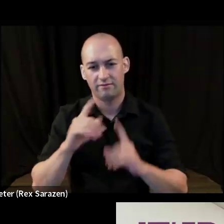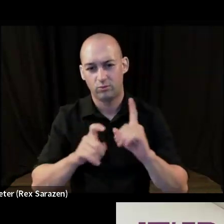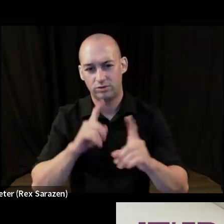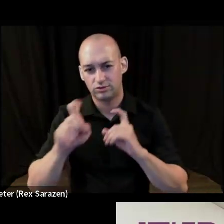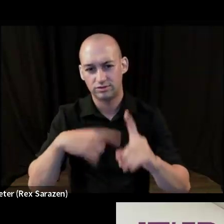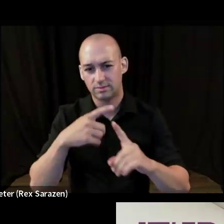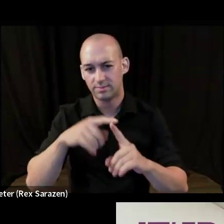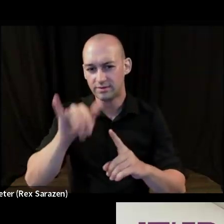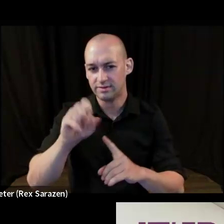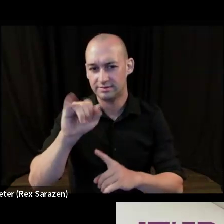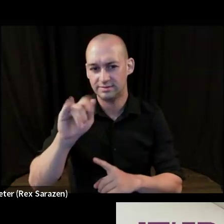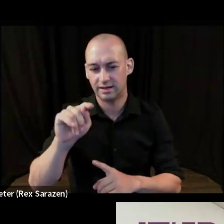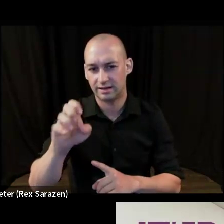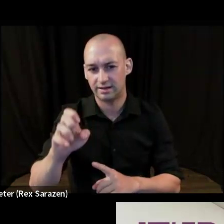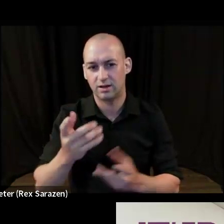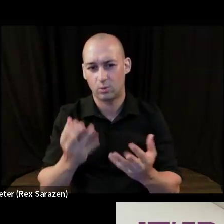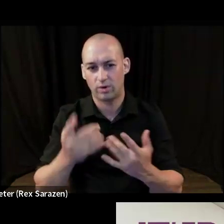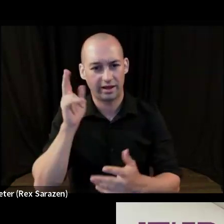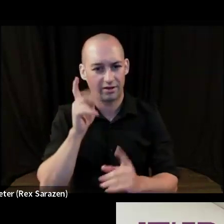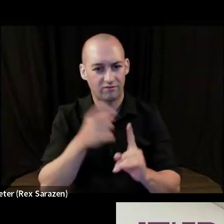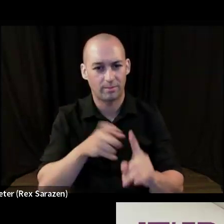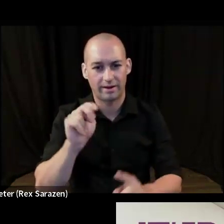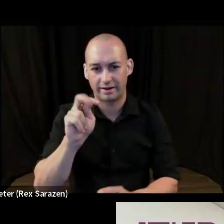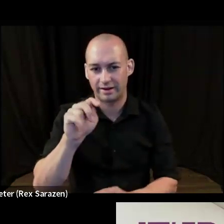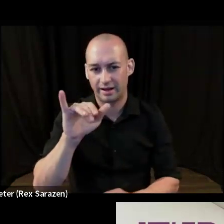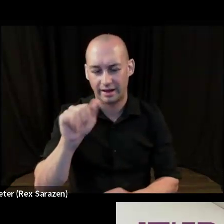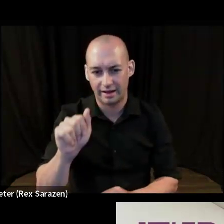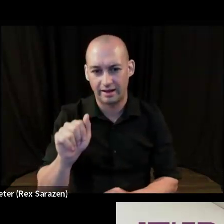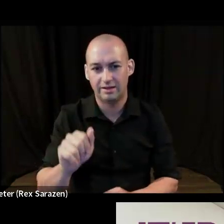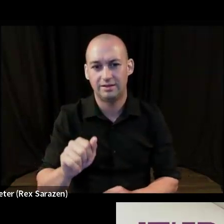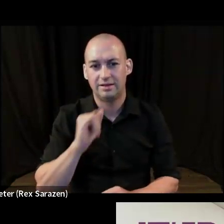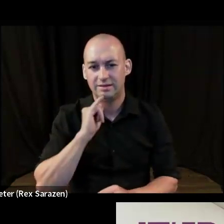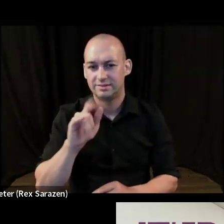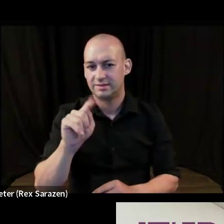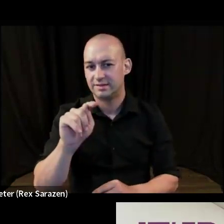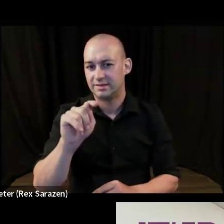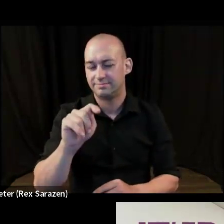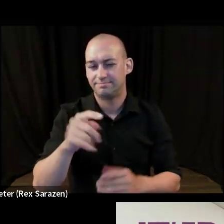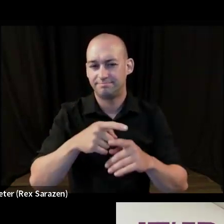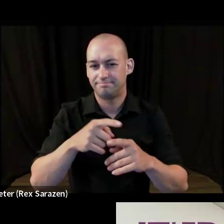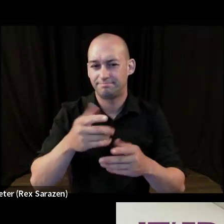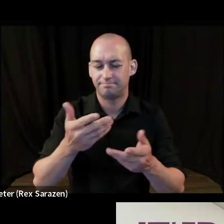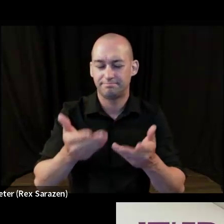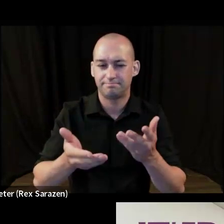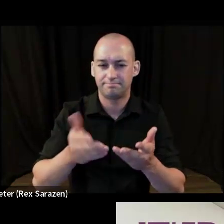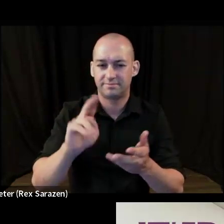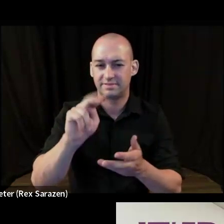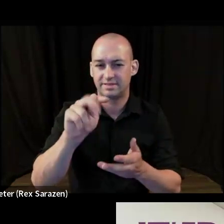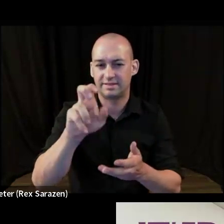hear from NTIA and just the approval of it, but is there like a tentative timeline for like when